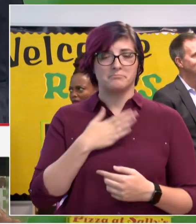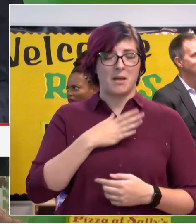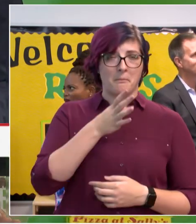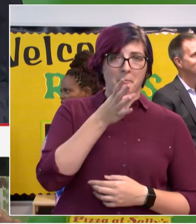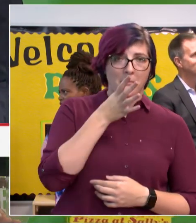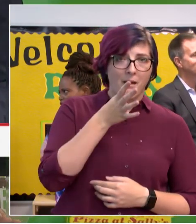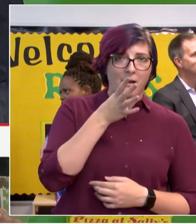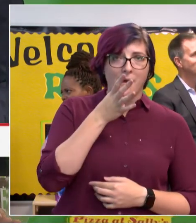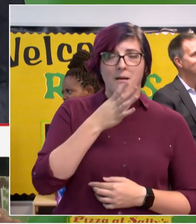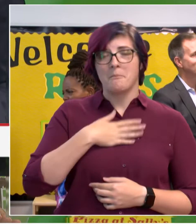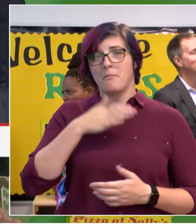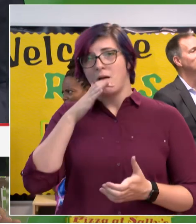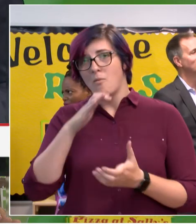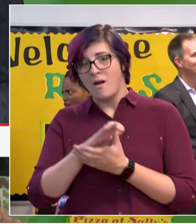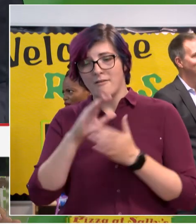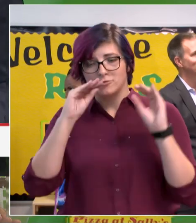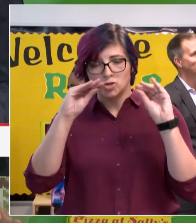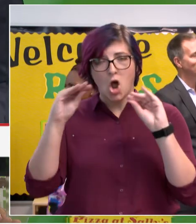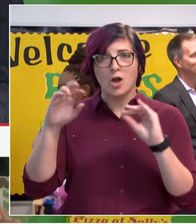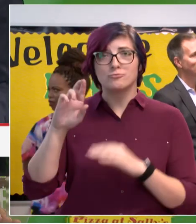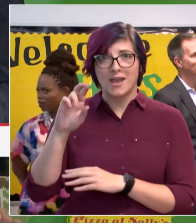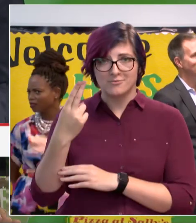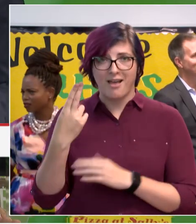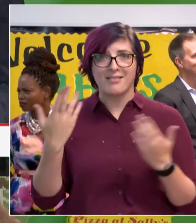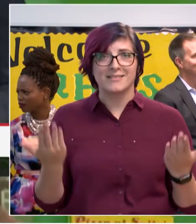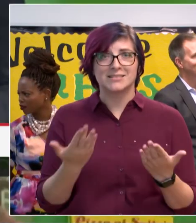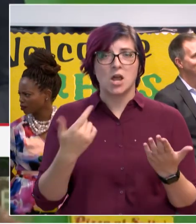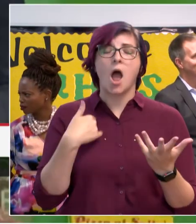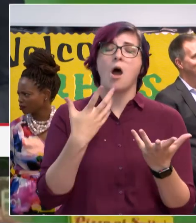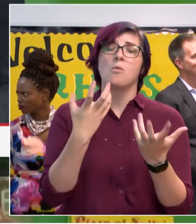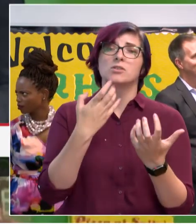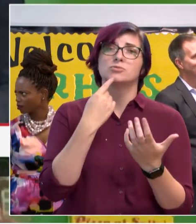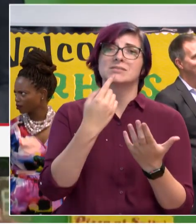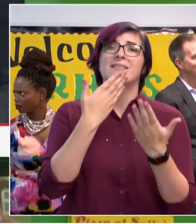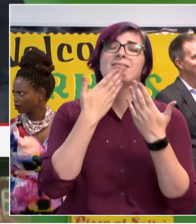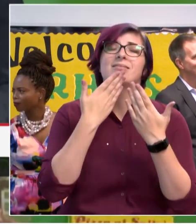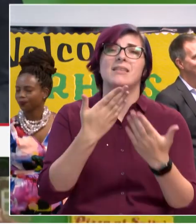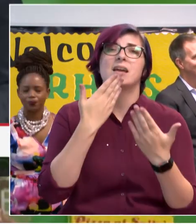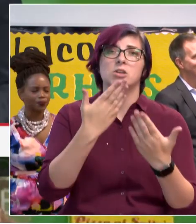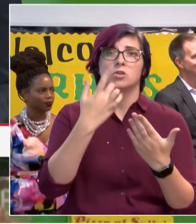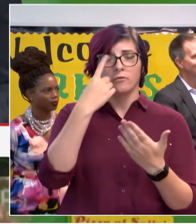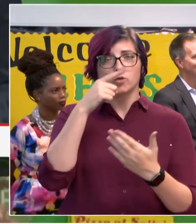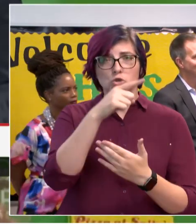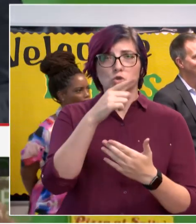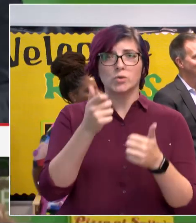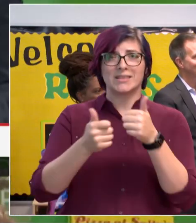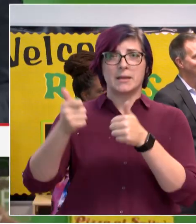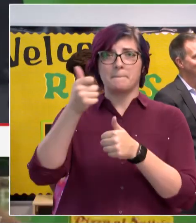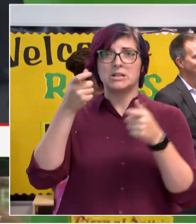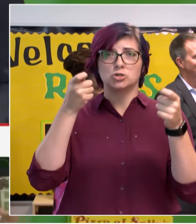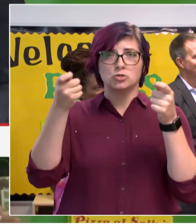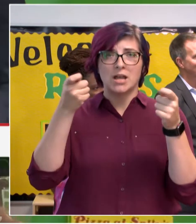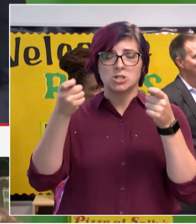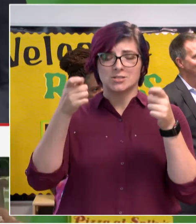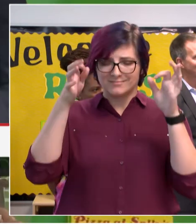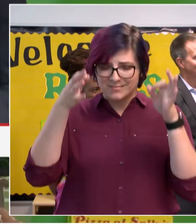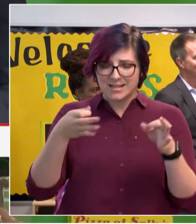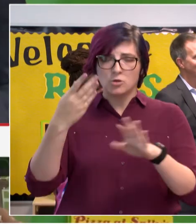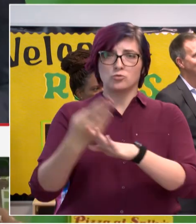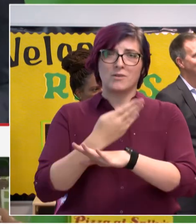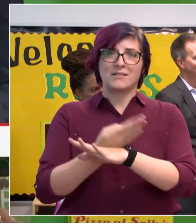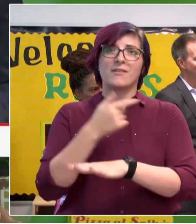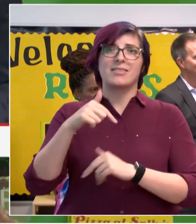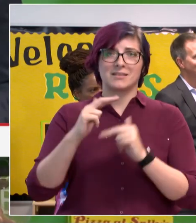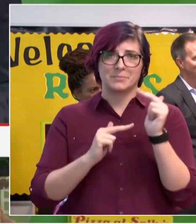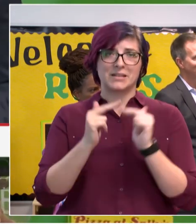have taught at Randle, Highlands, but I just want to say thank you for you and your administration deciding to renovate this building. Thank